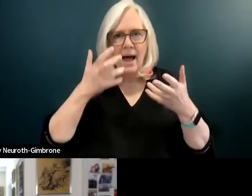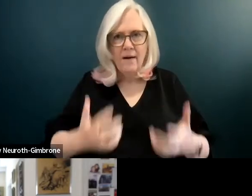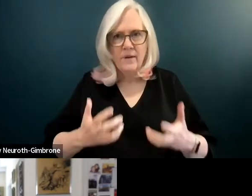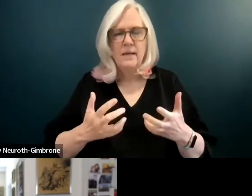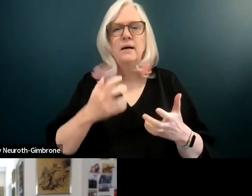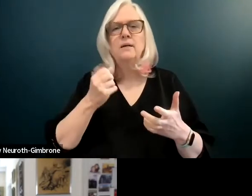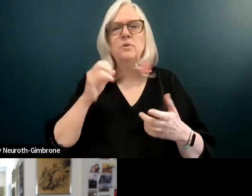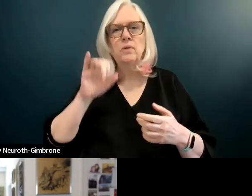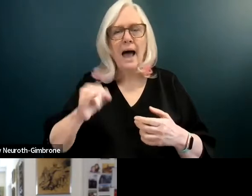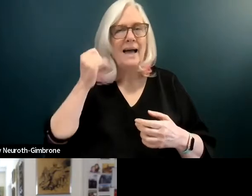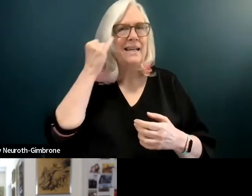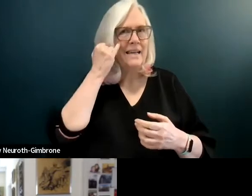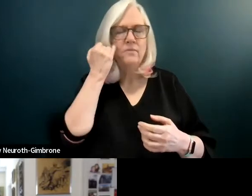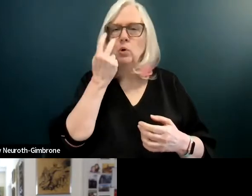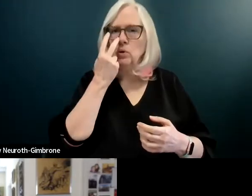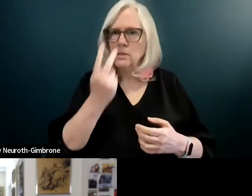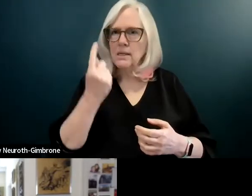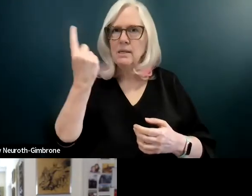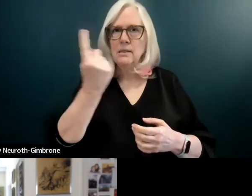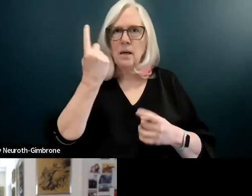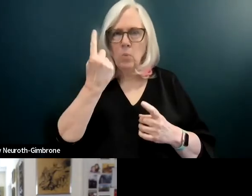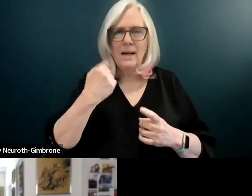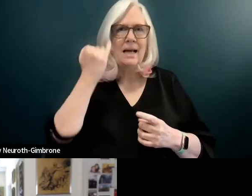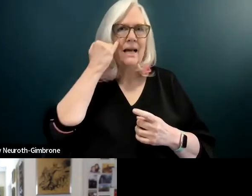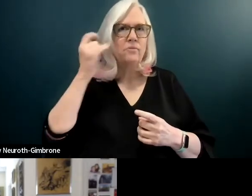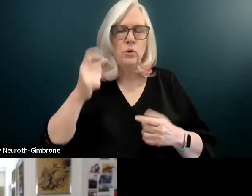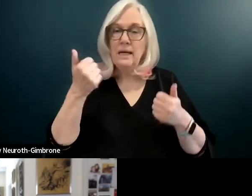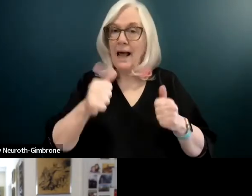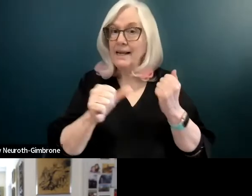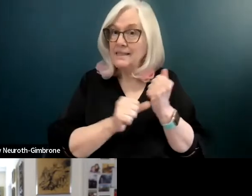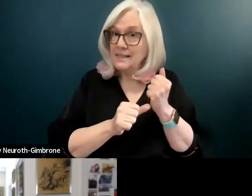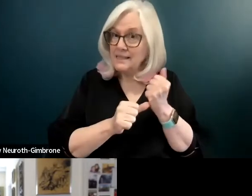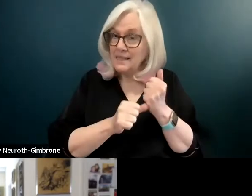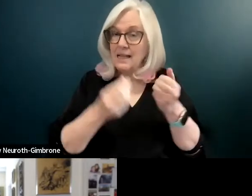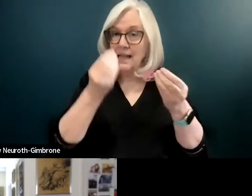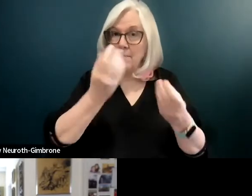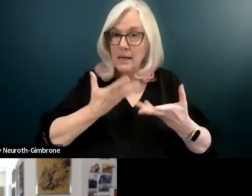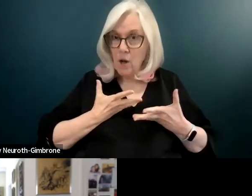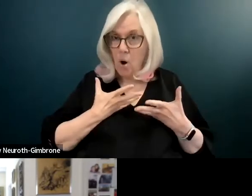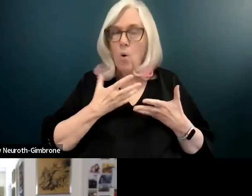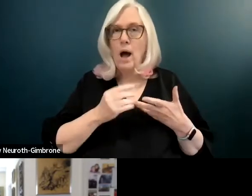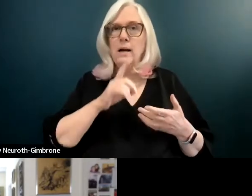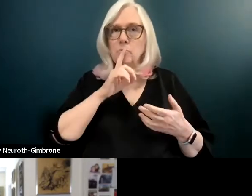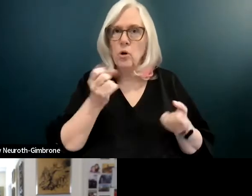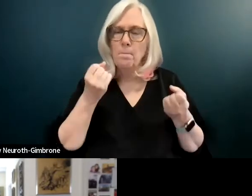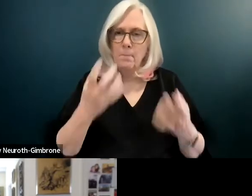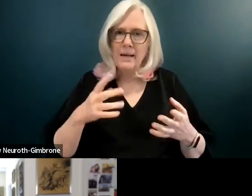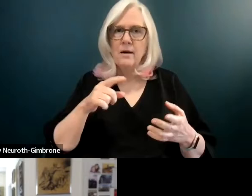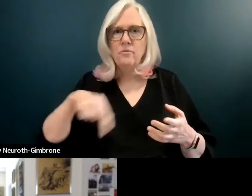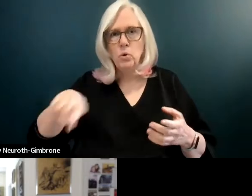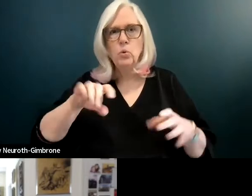so, if you see someone just saying, oh, if you need any assistance, let me know. And I'm sure many of you do this